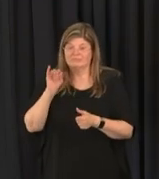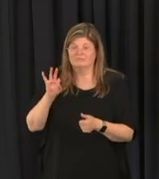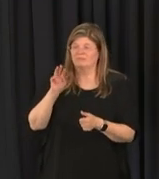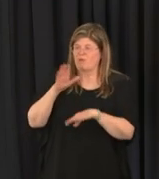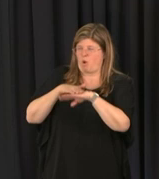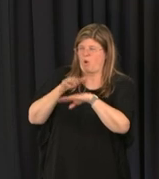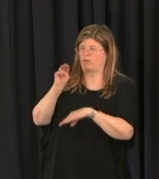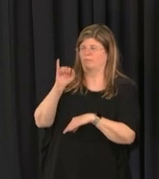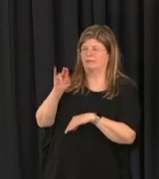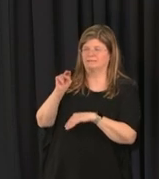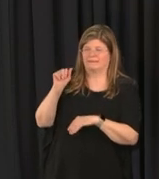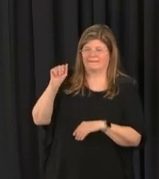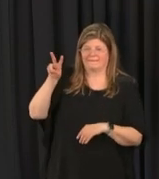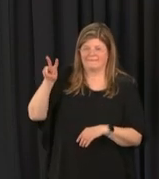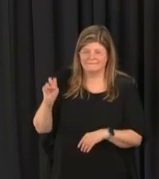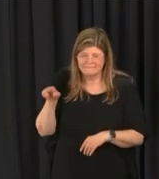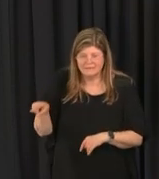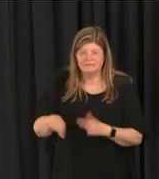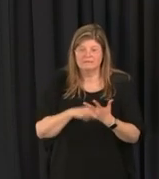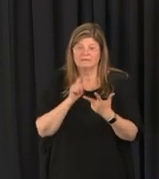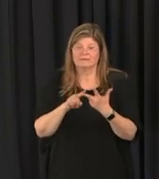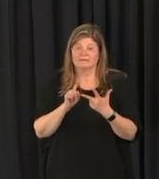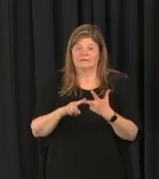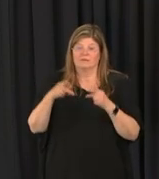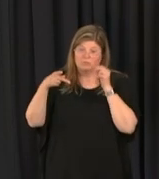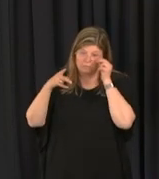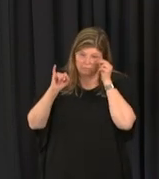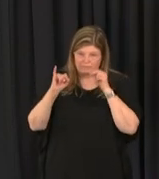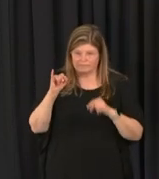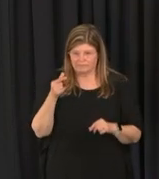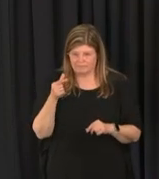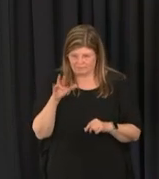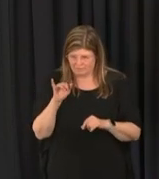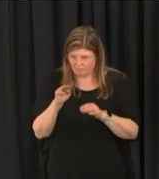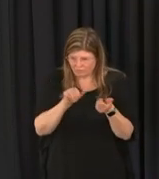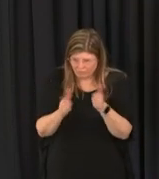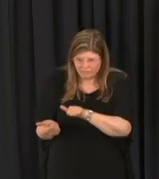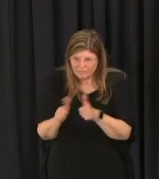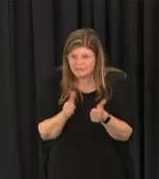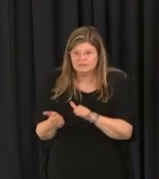Ward 7, and the Pilgrim Rest Baptist Church also in Ward 7.